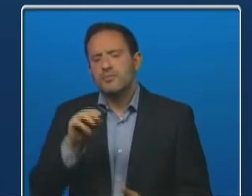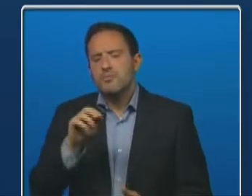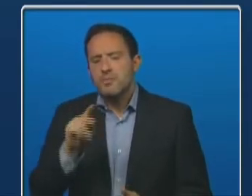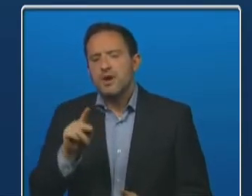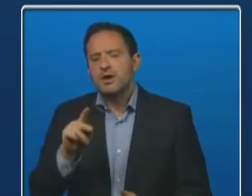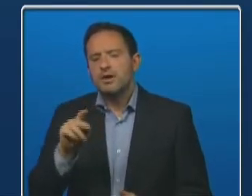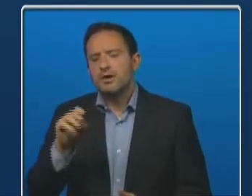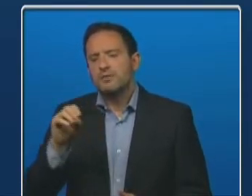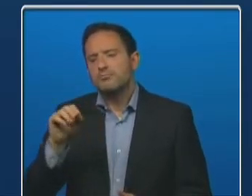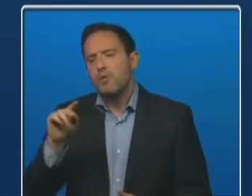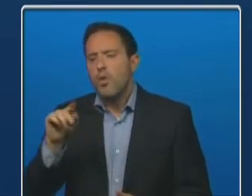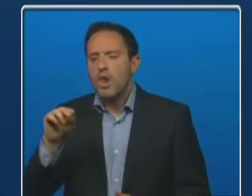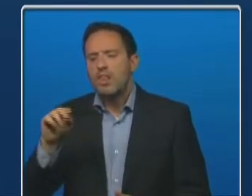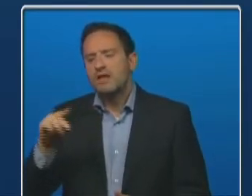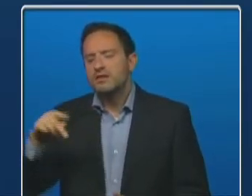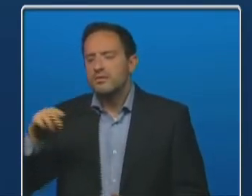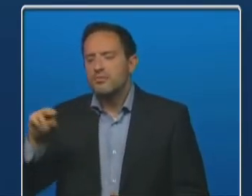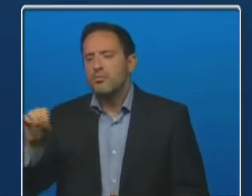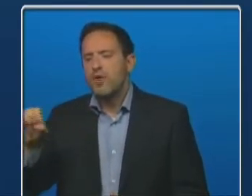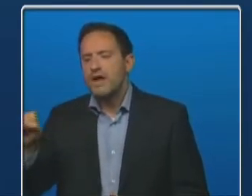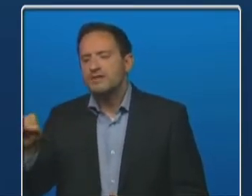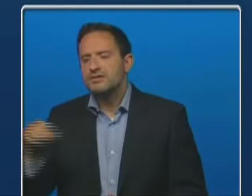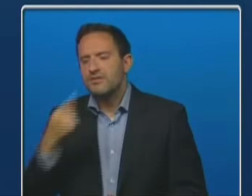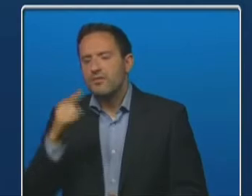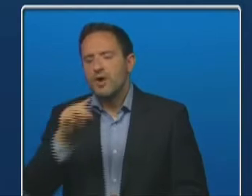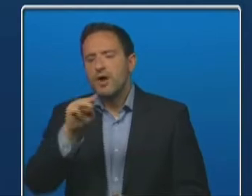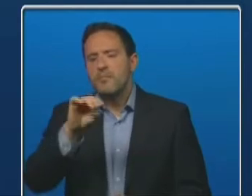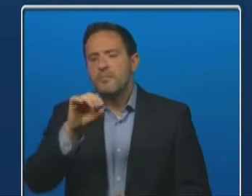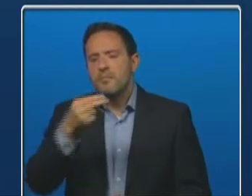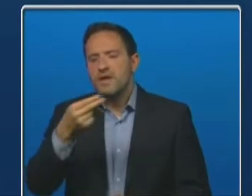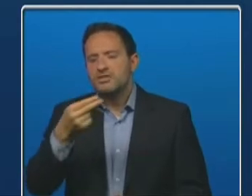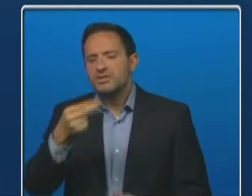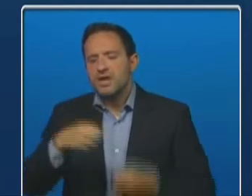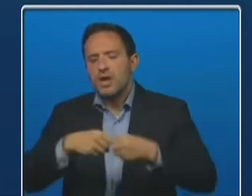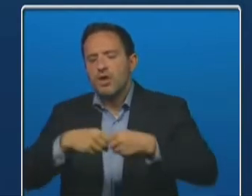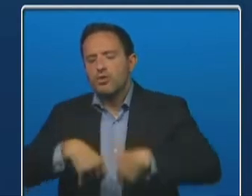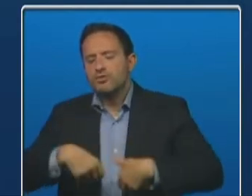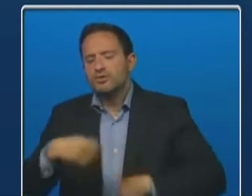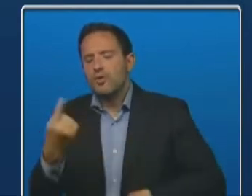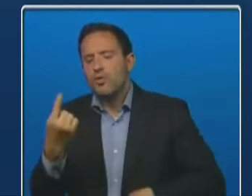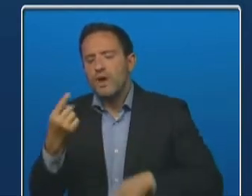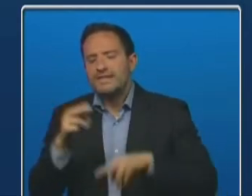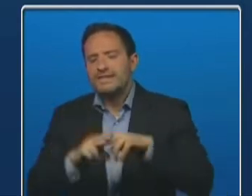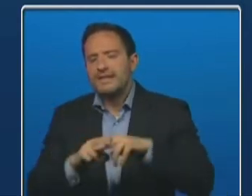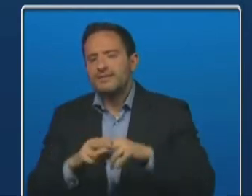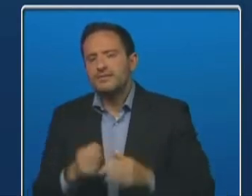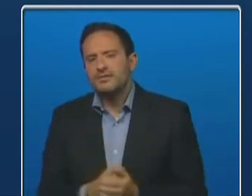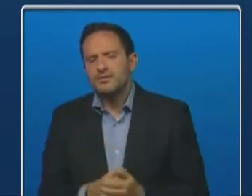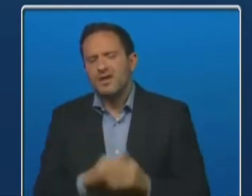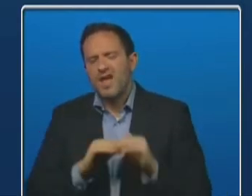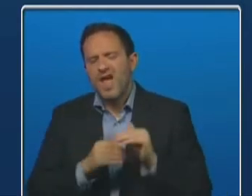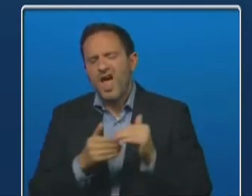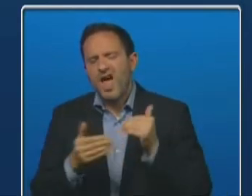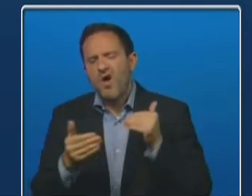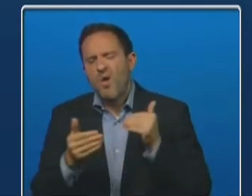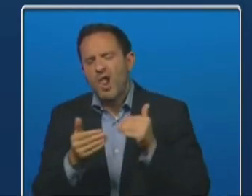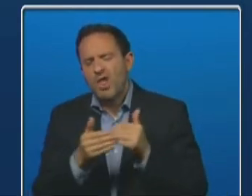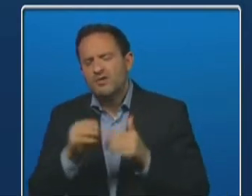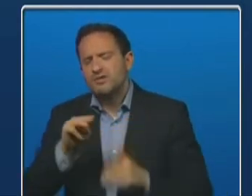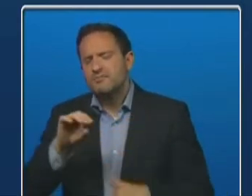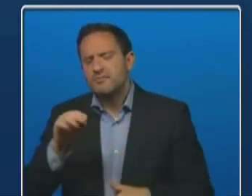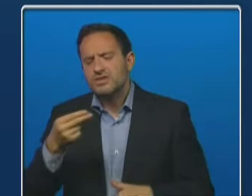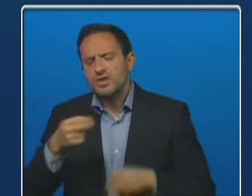Press. Just wanted to talk about Michigan specifically losing 1 seat in the U.S. House. How close was Michigan to